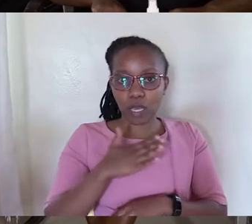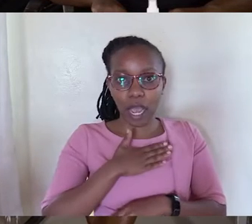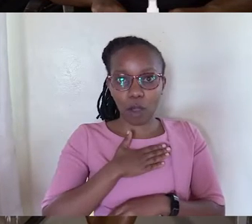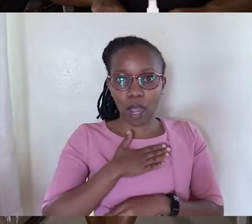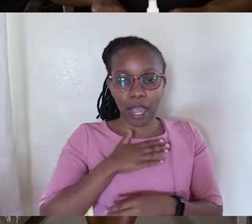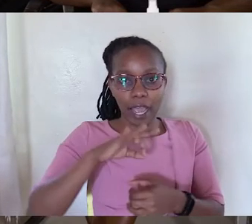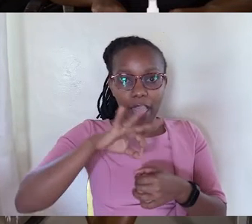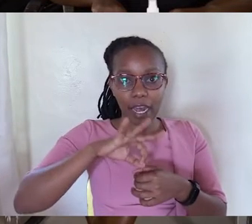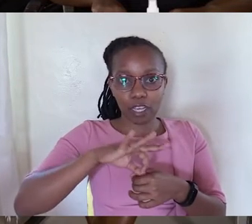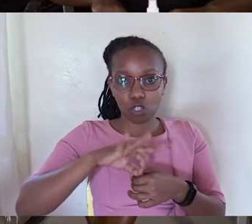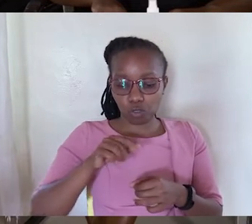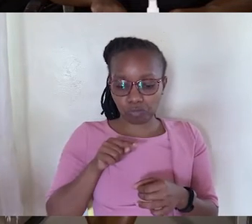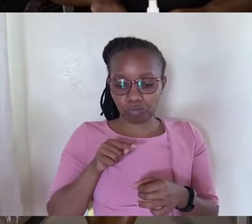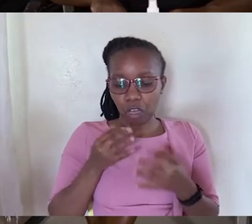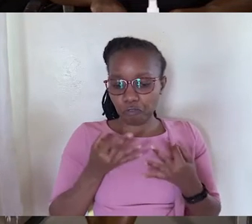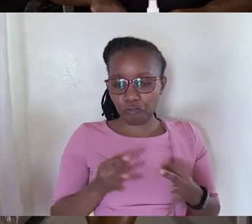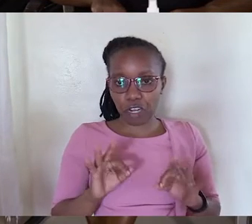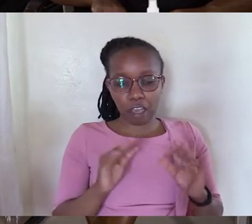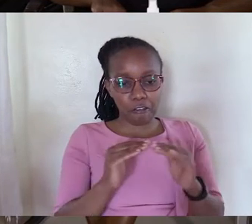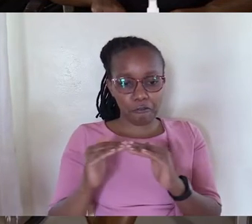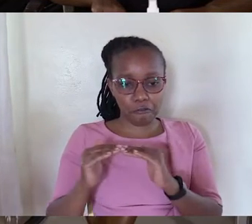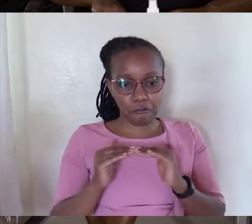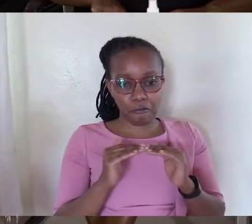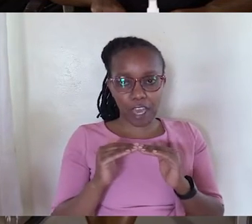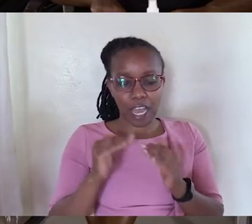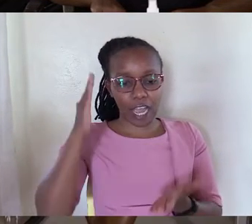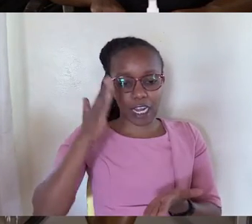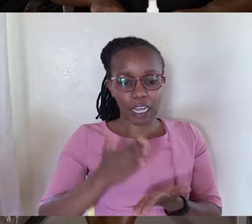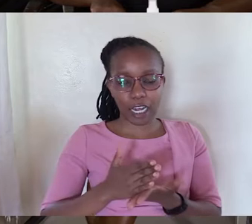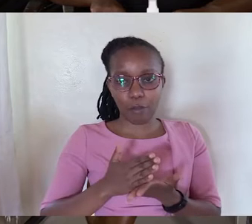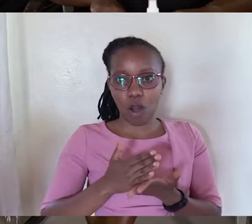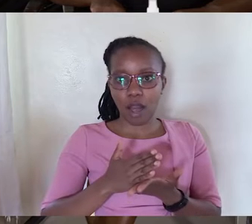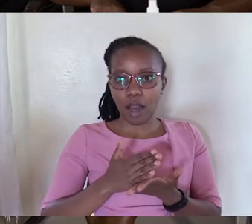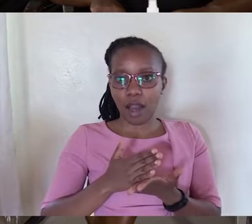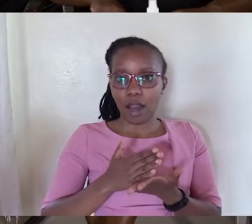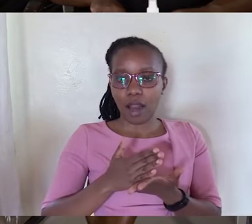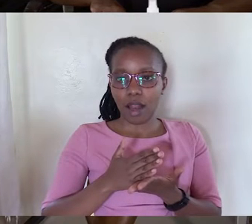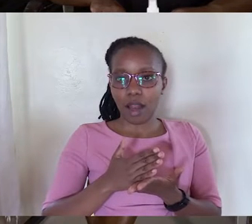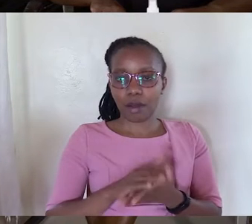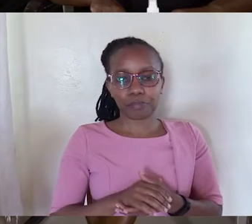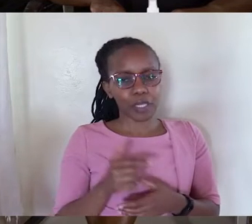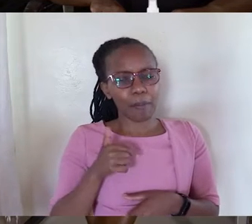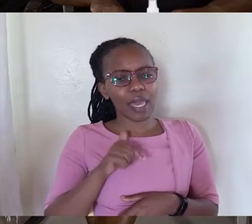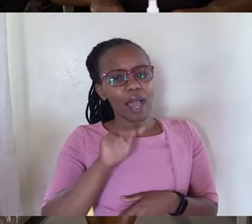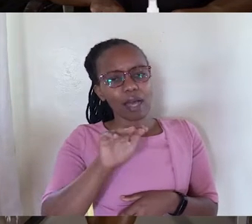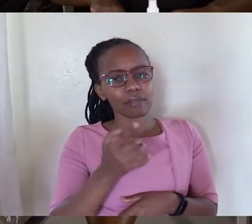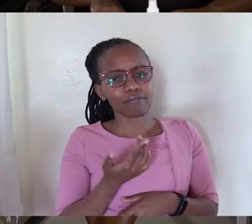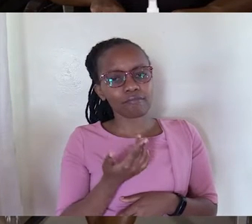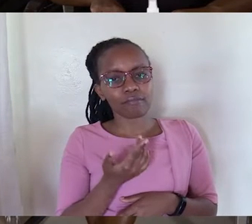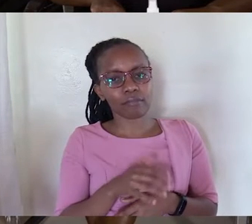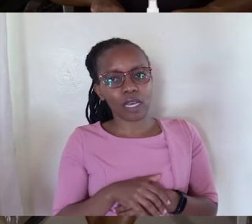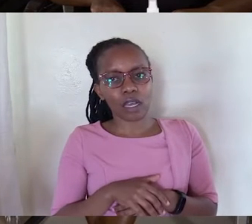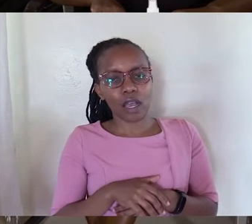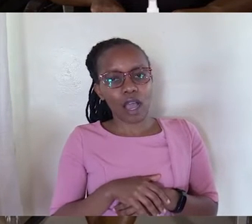to ensure that elections are free, fair, and credible. And I may ask, how do